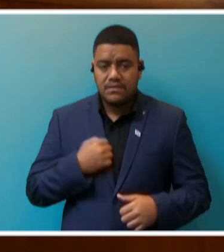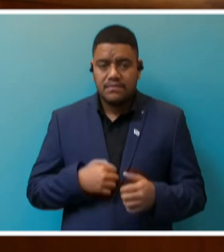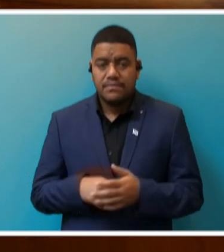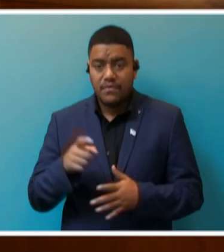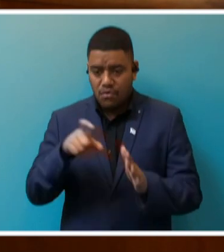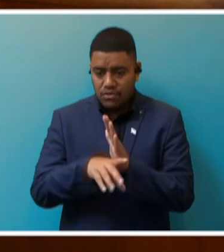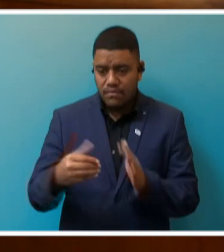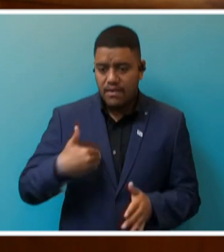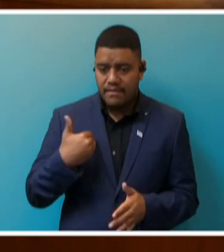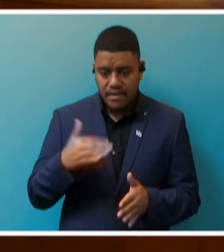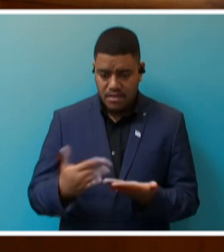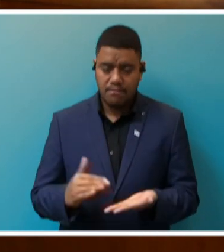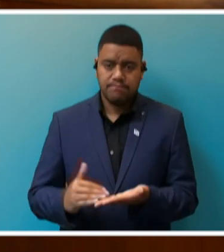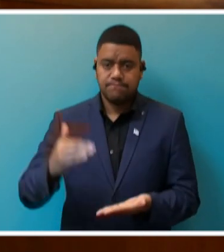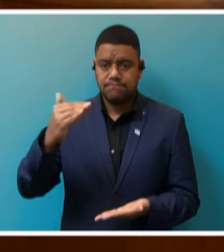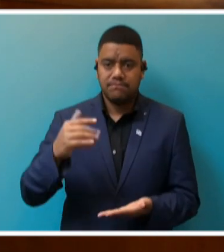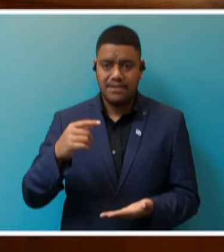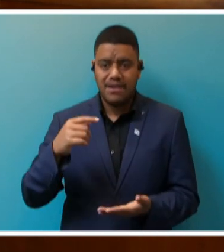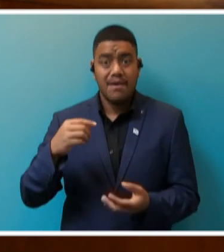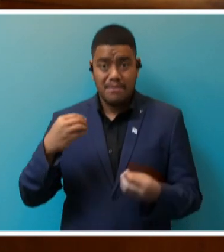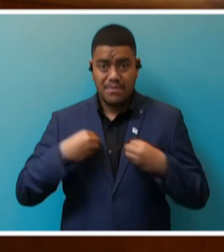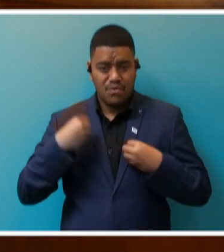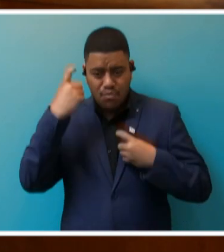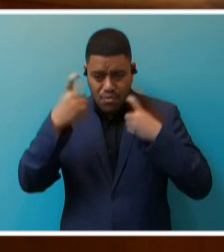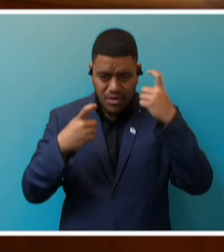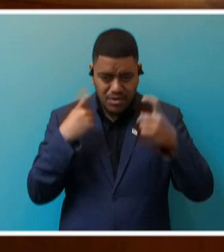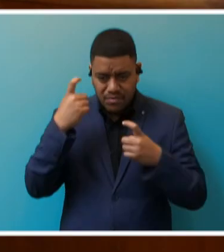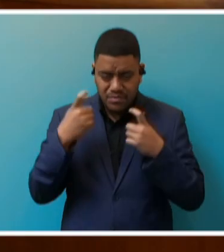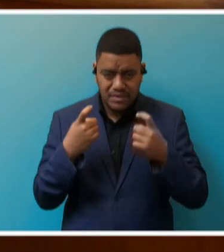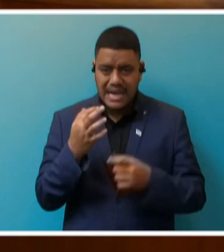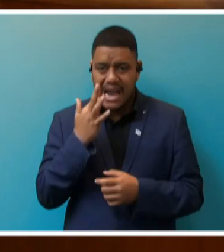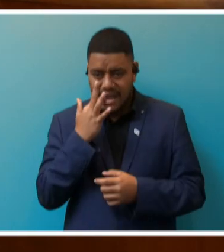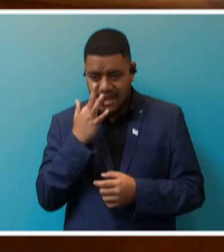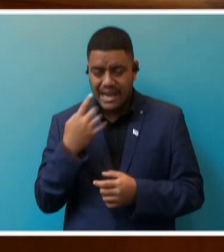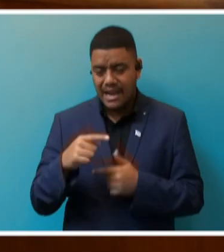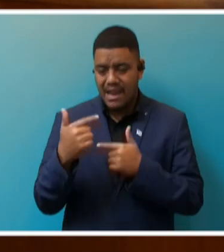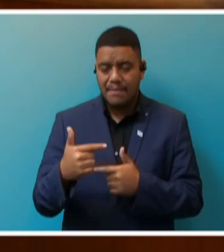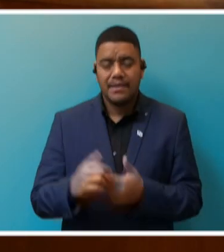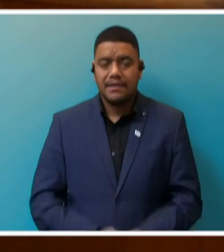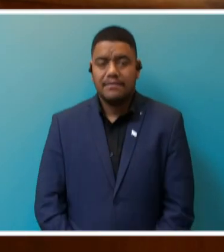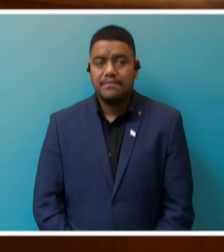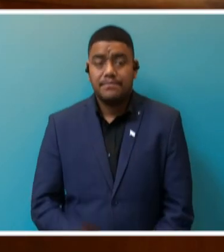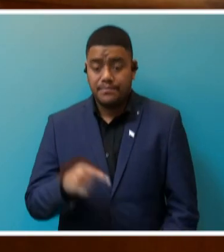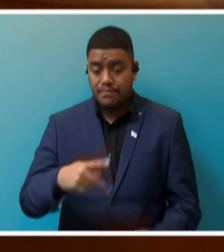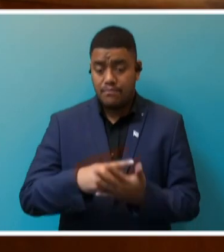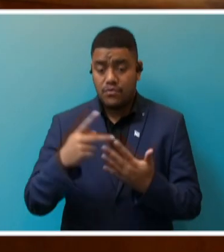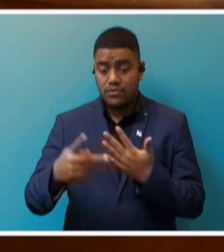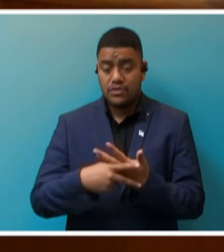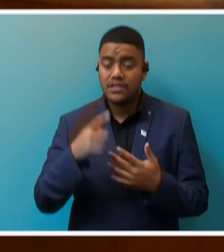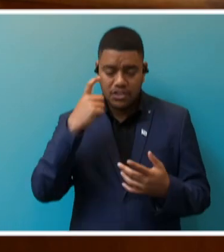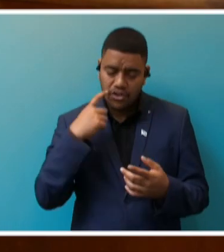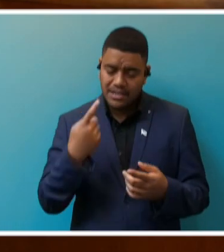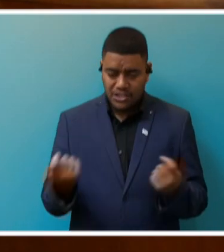living, constrain businesses, and limit trade opportunities. This project seeks to change that.